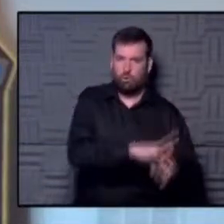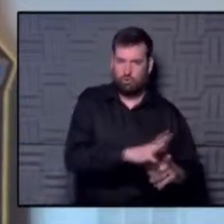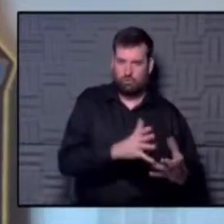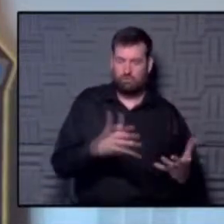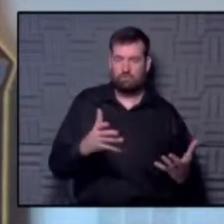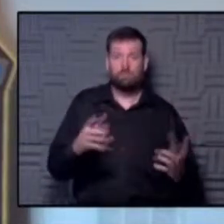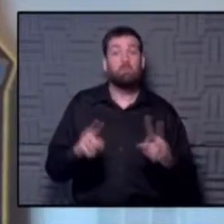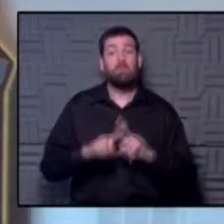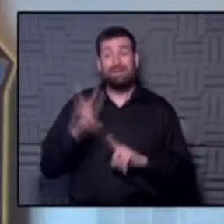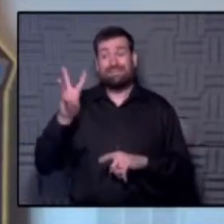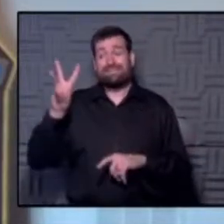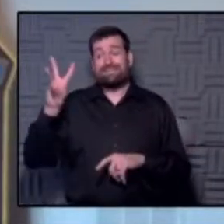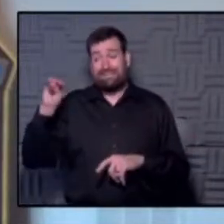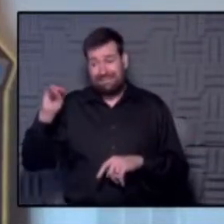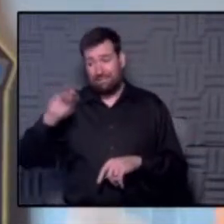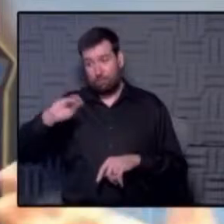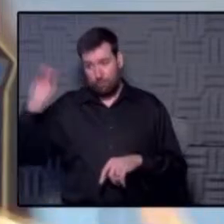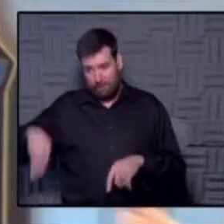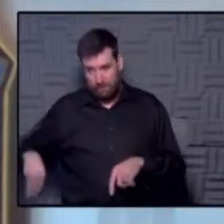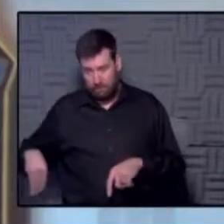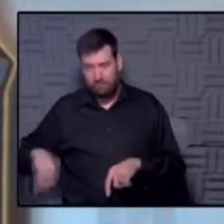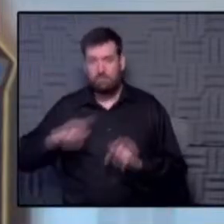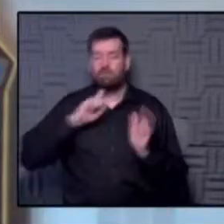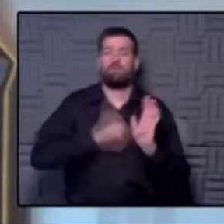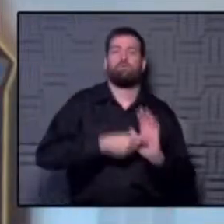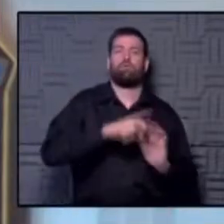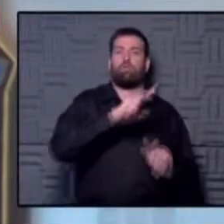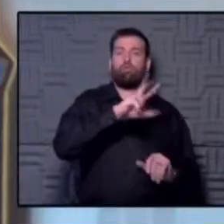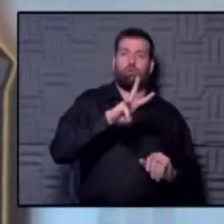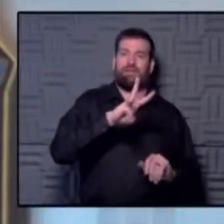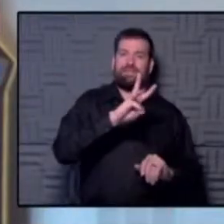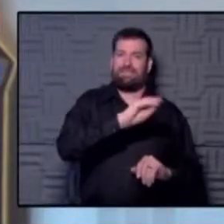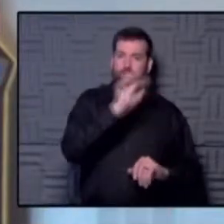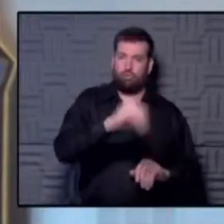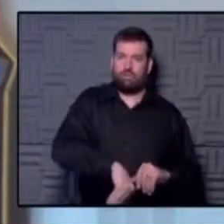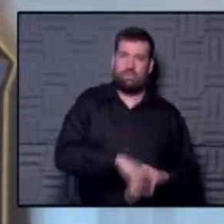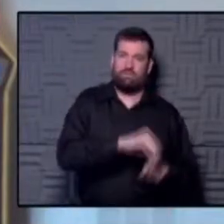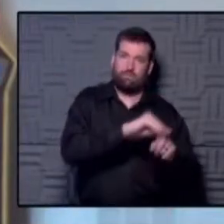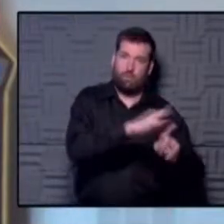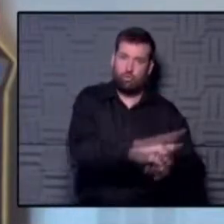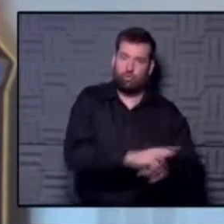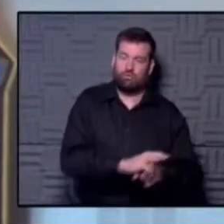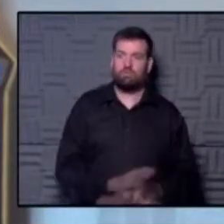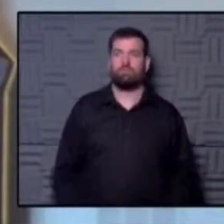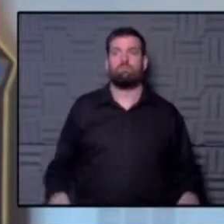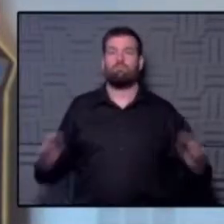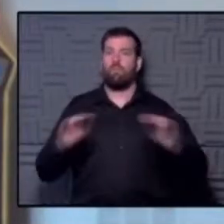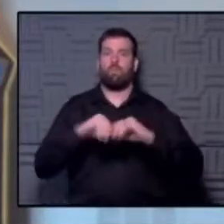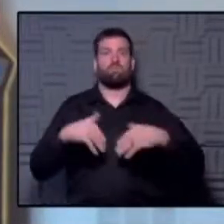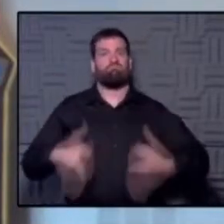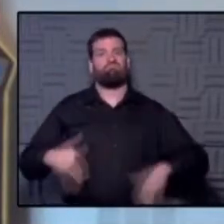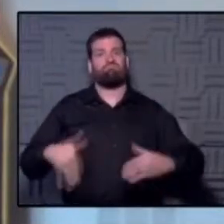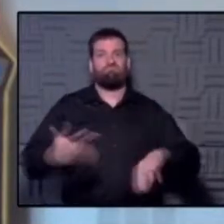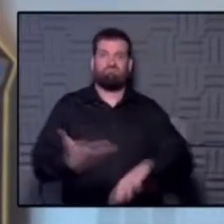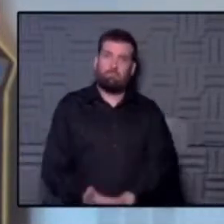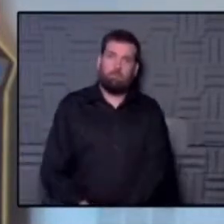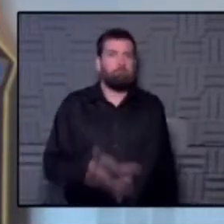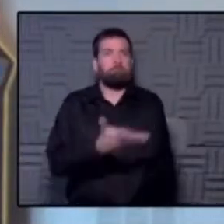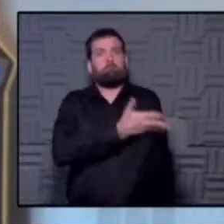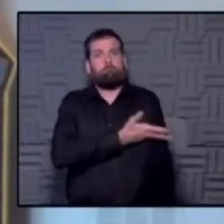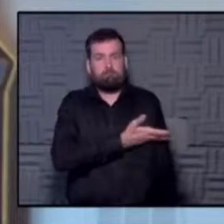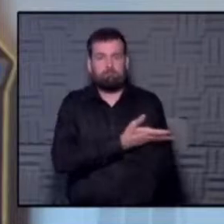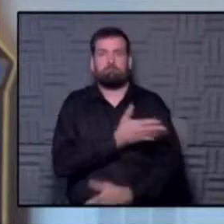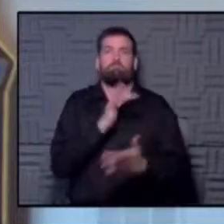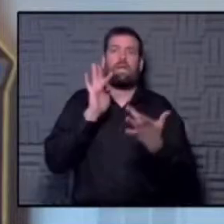at 60%, you'll find 36% of the exposures. And that's a much more powerful improvement in the